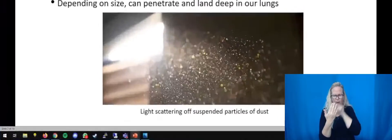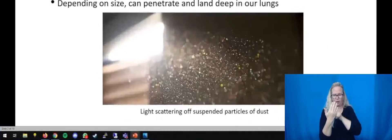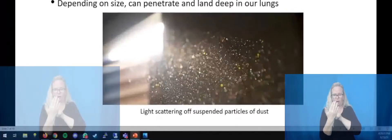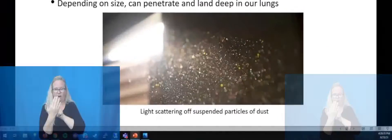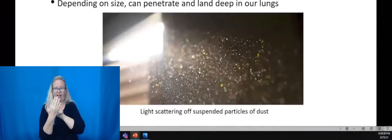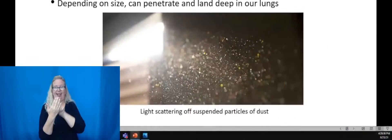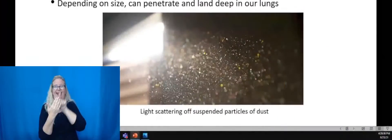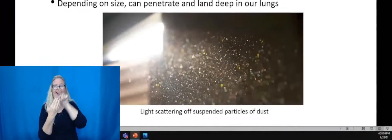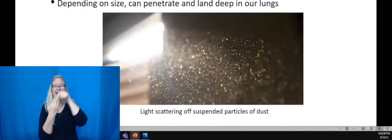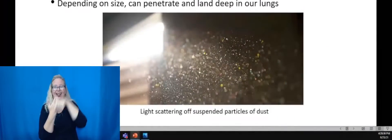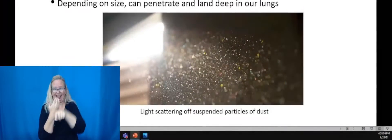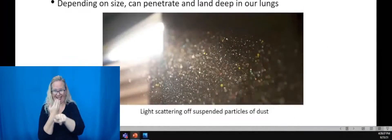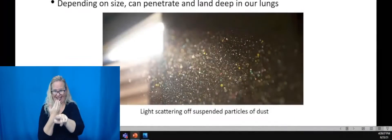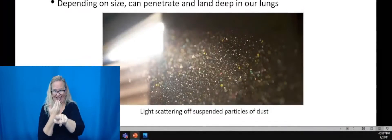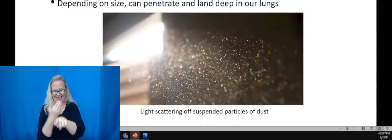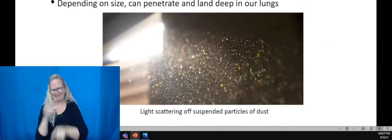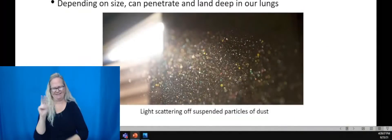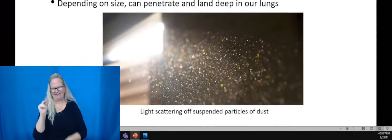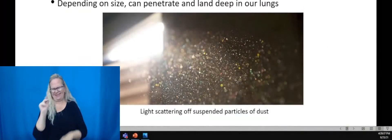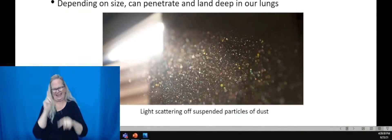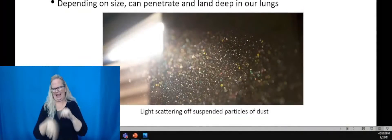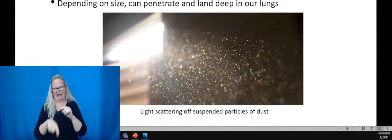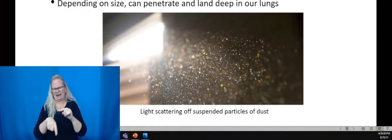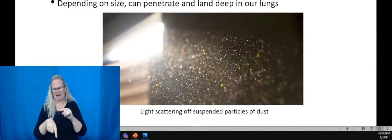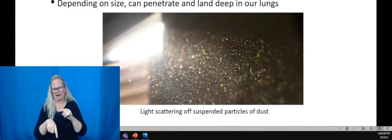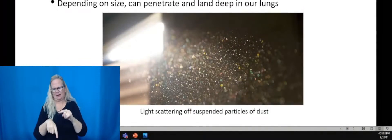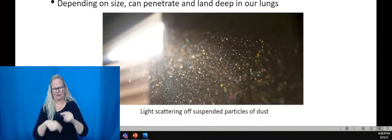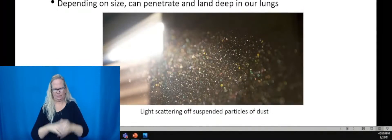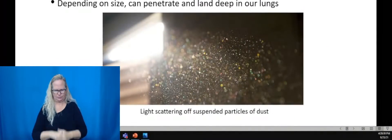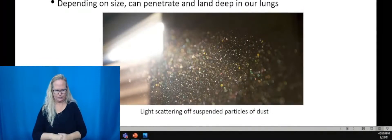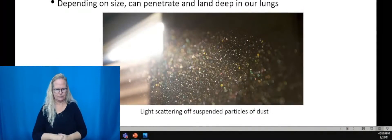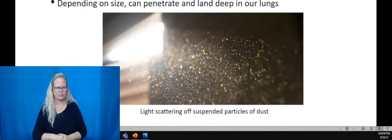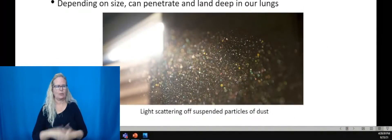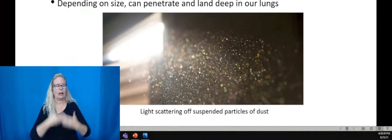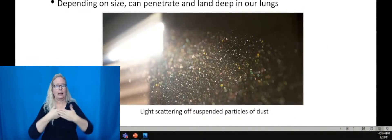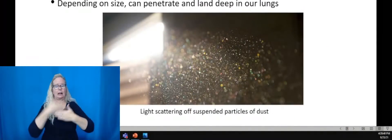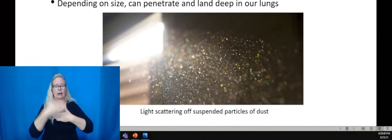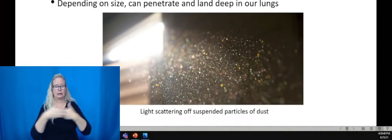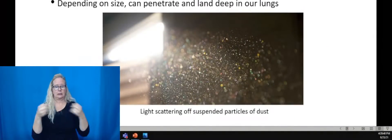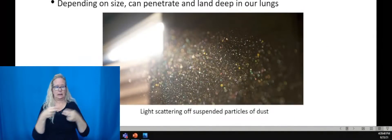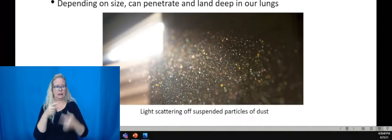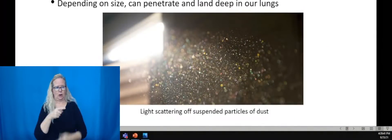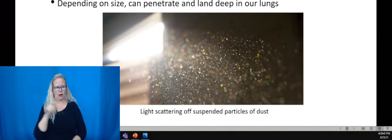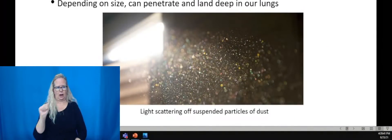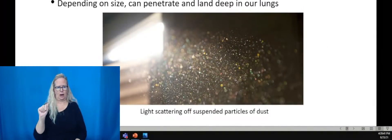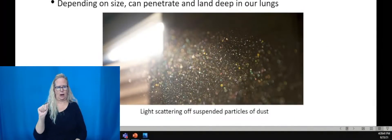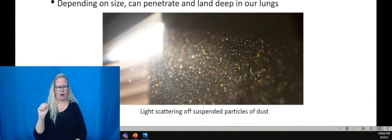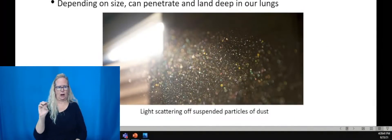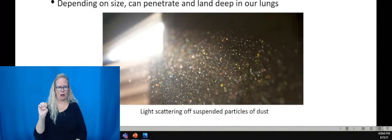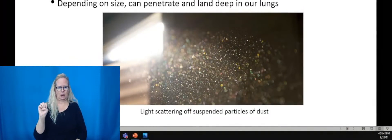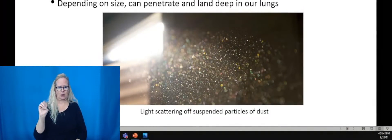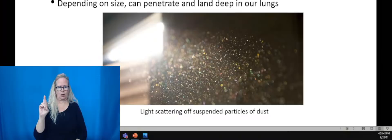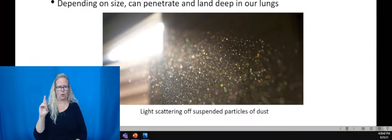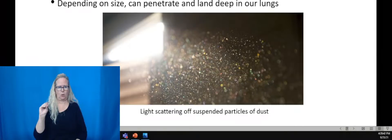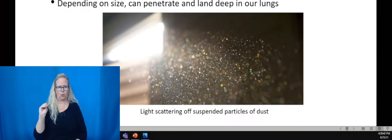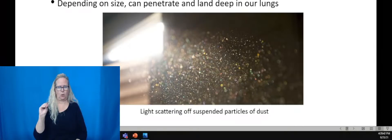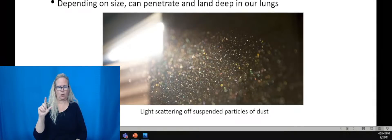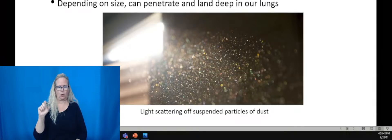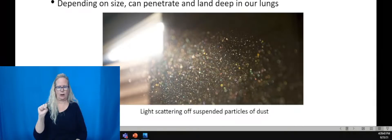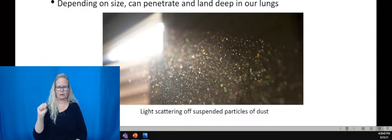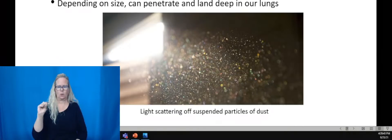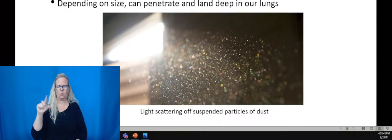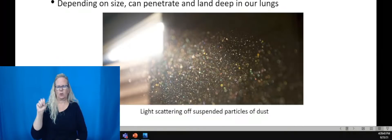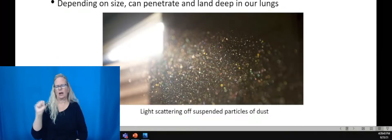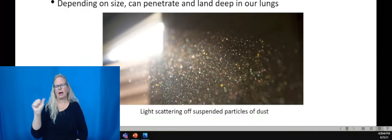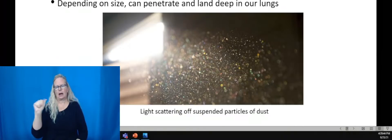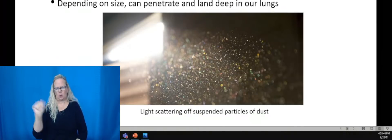So what about aerosols? Well, aerosols are smaller bits of matter that tend to float around in the air for more than a few seconds. They're carried around